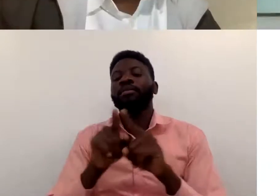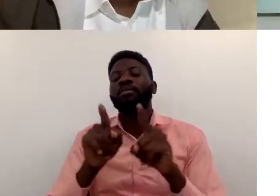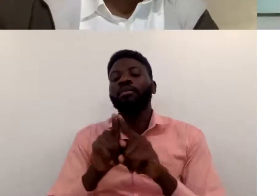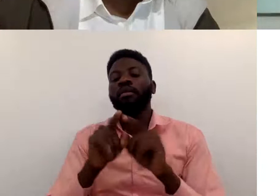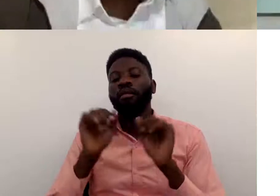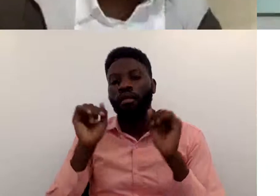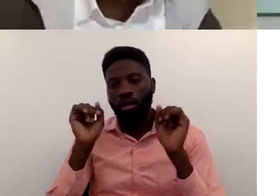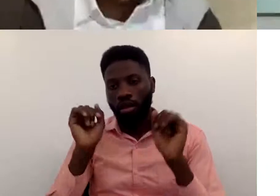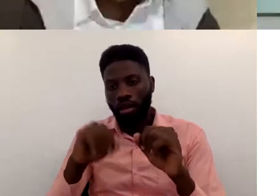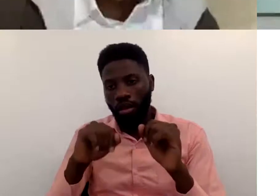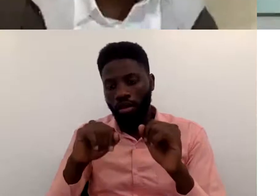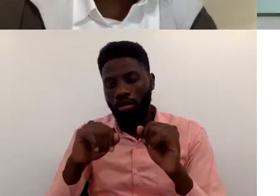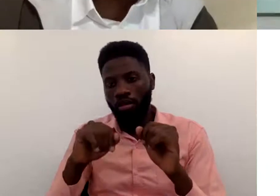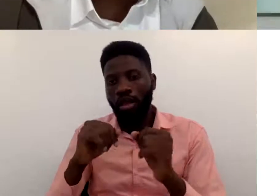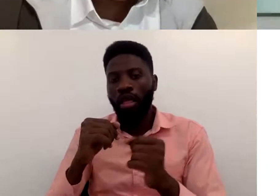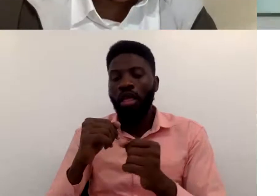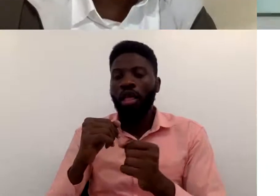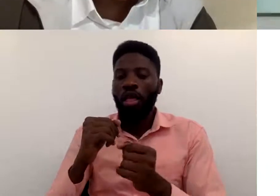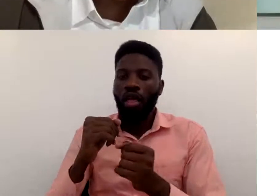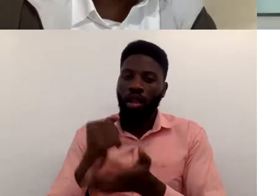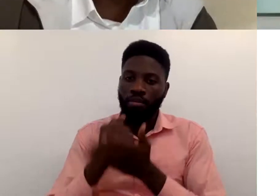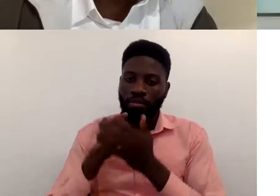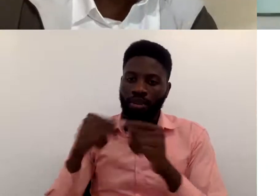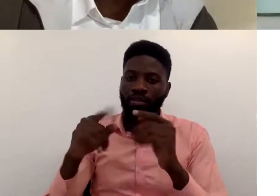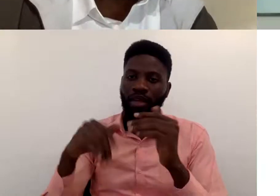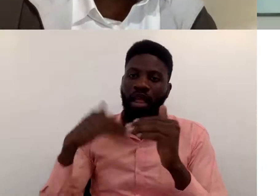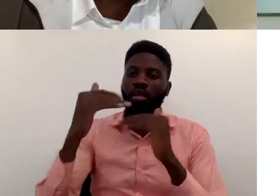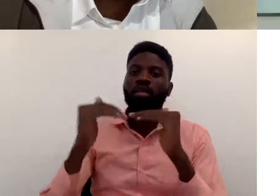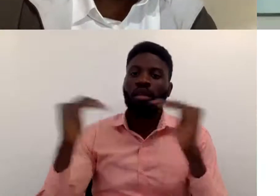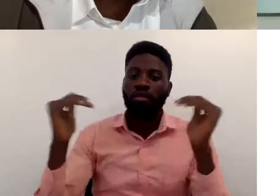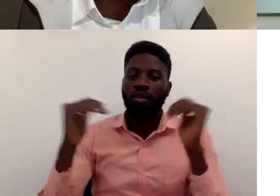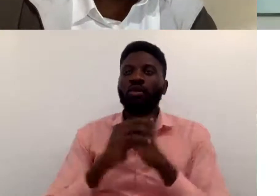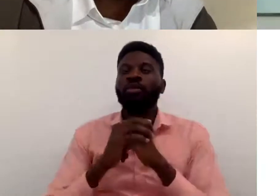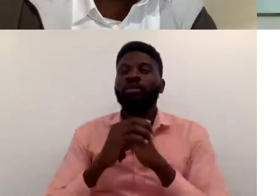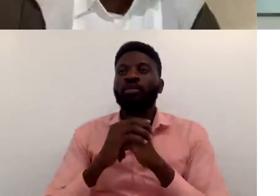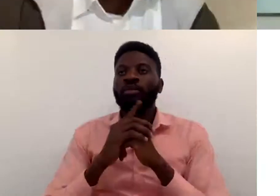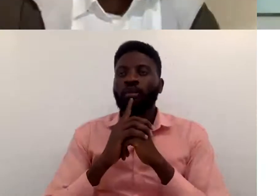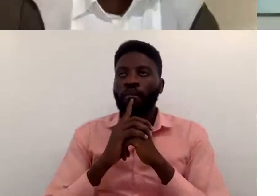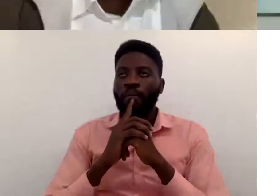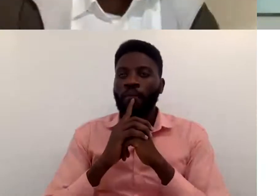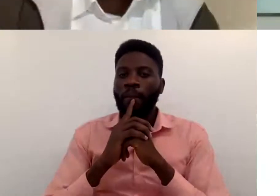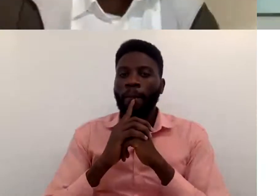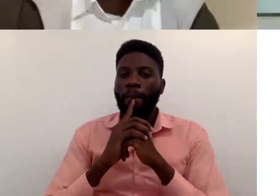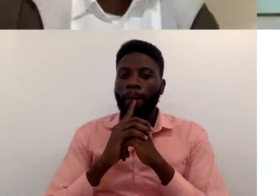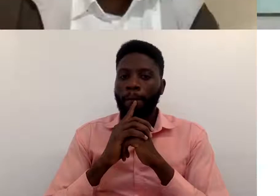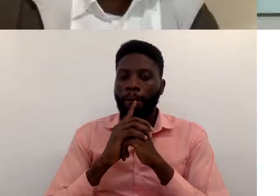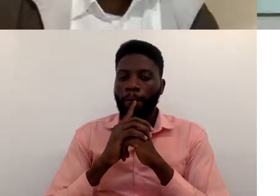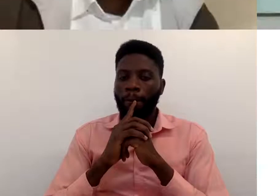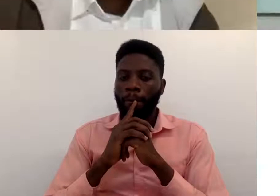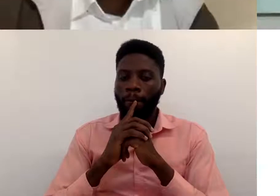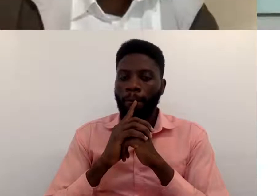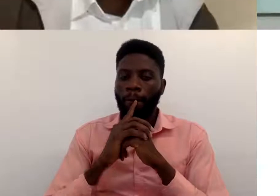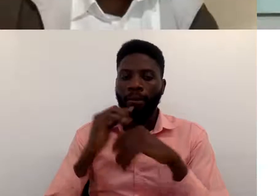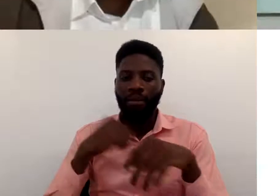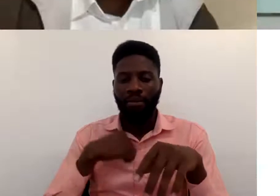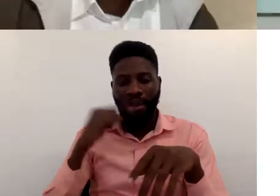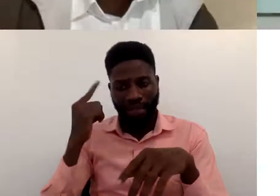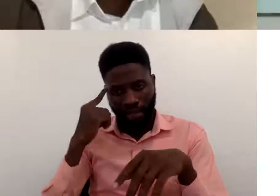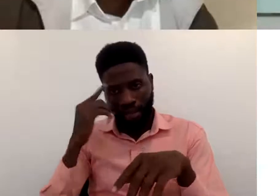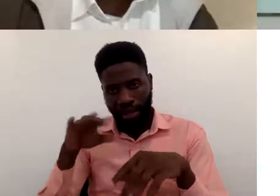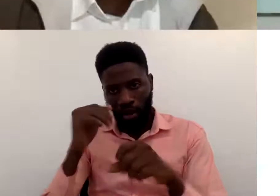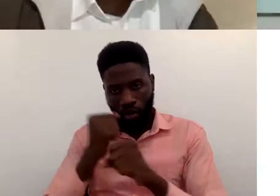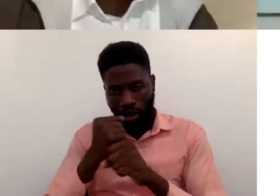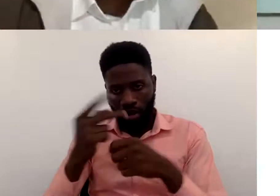can catapult you to the next level. I think in the workplace